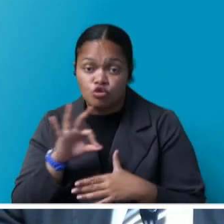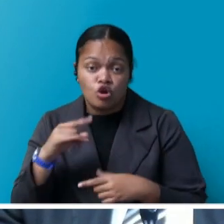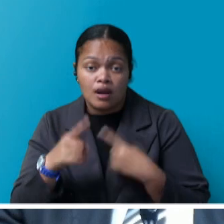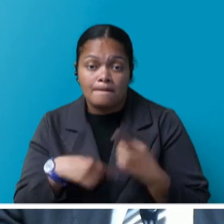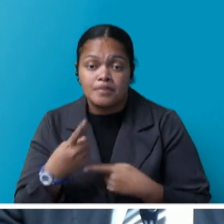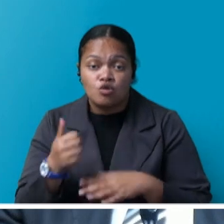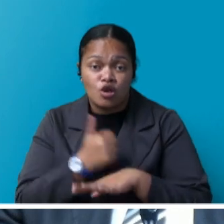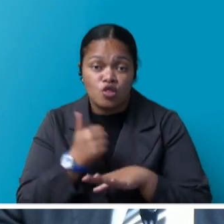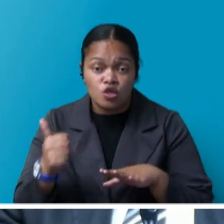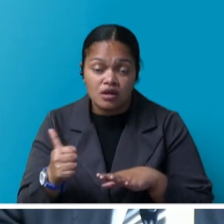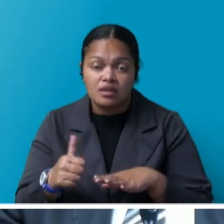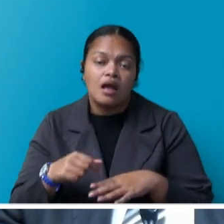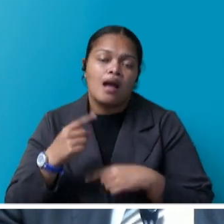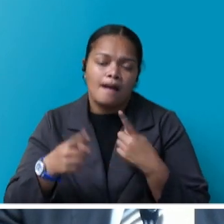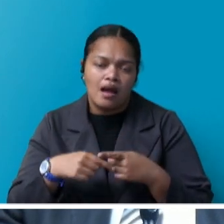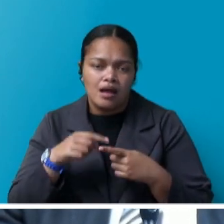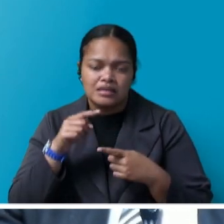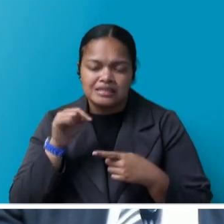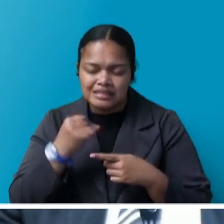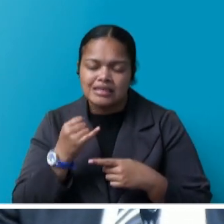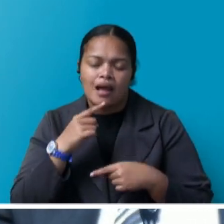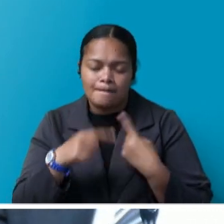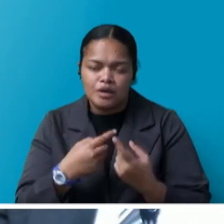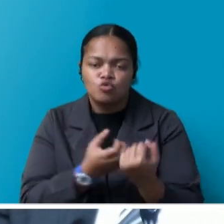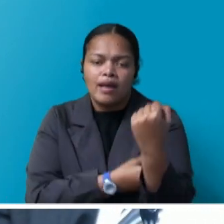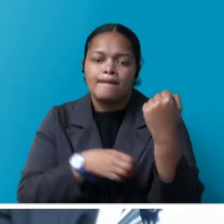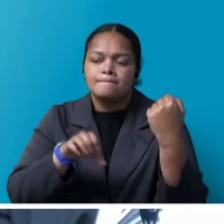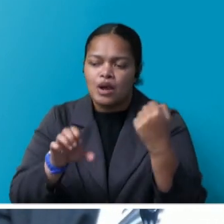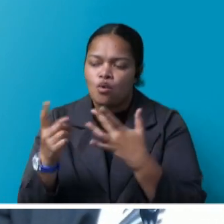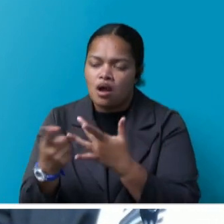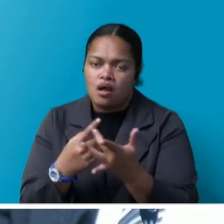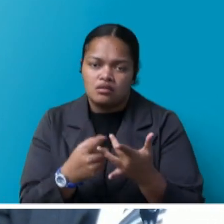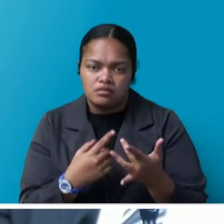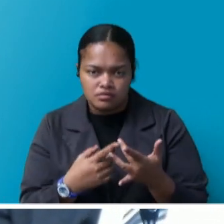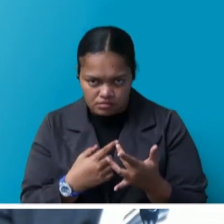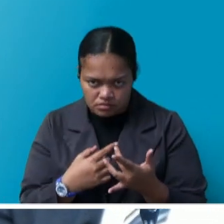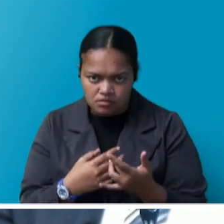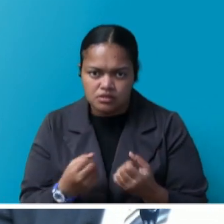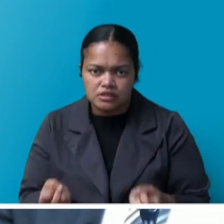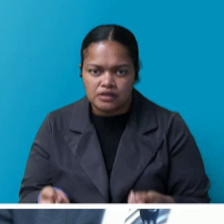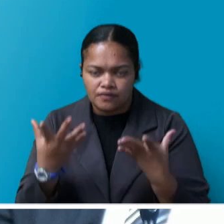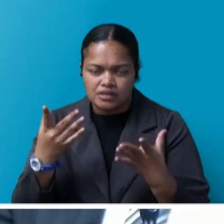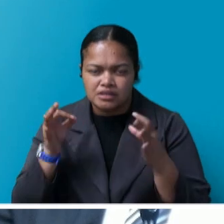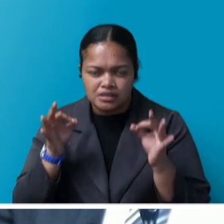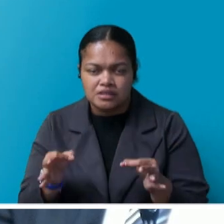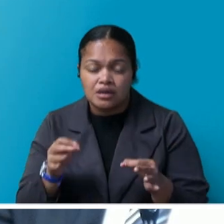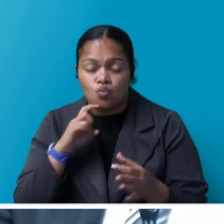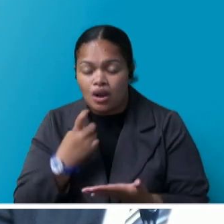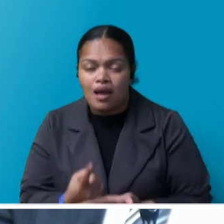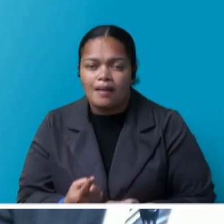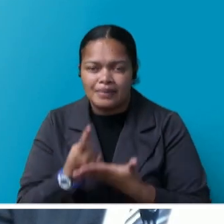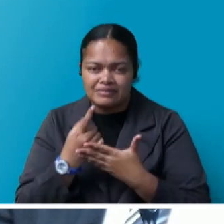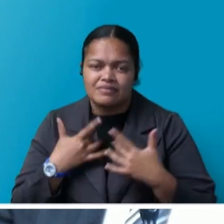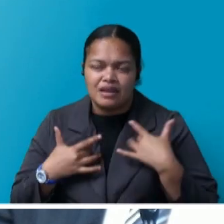power, but about empowering others. I urge us all to lead by example, making the necessary sacrifices and decisions that will uplift the lives